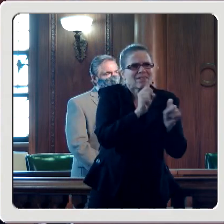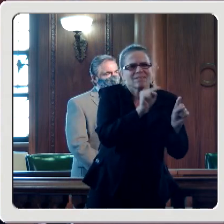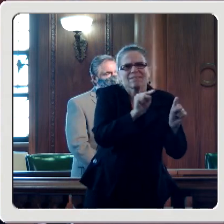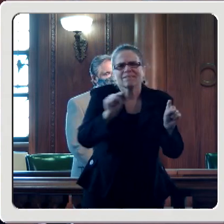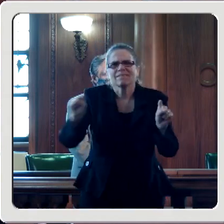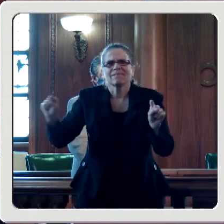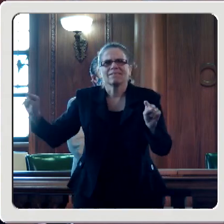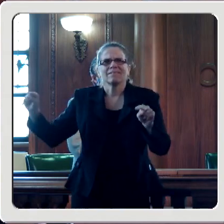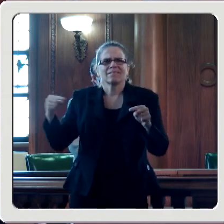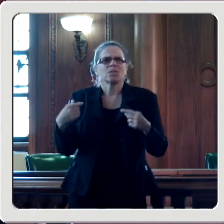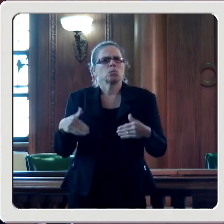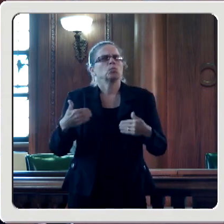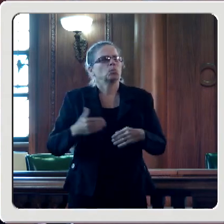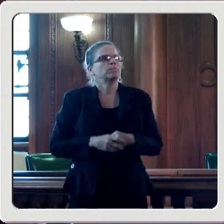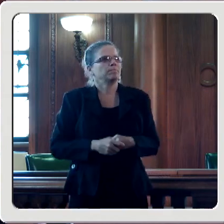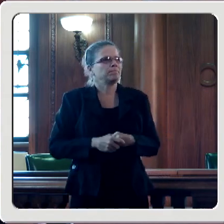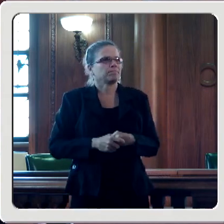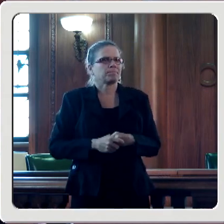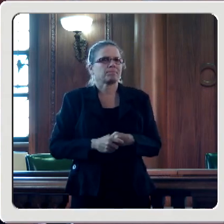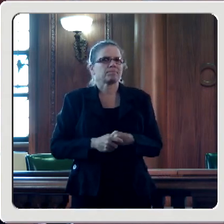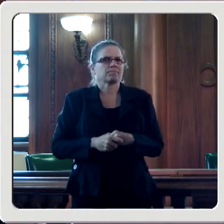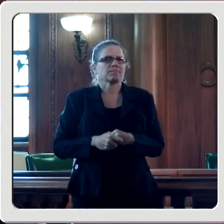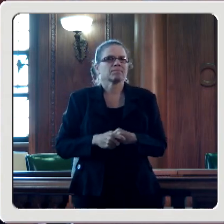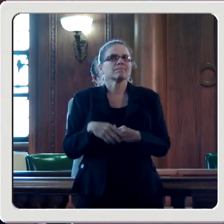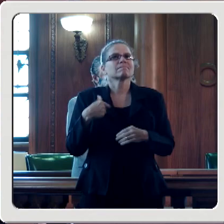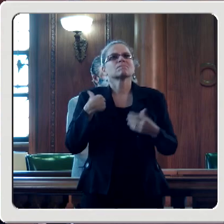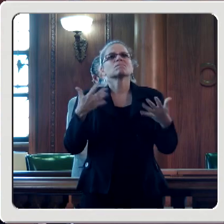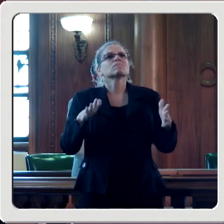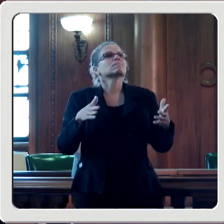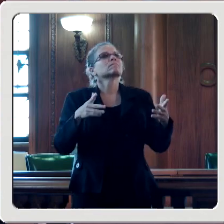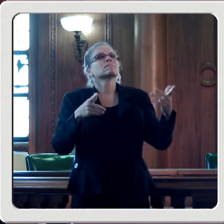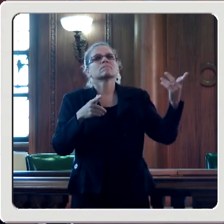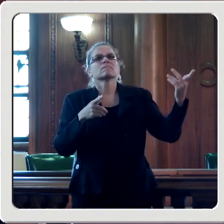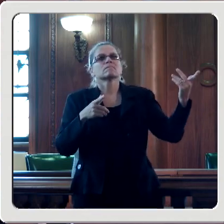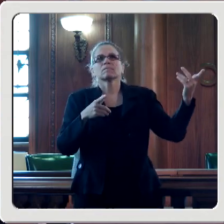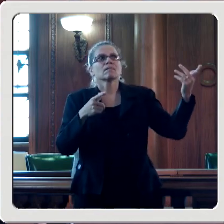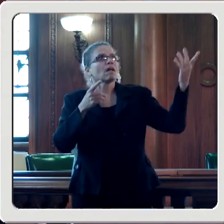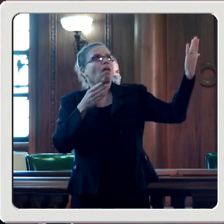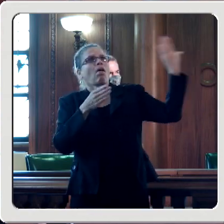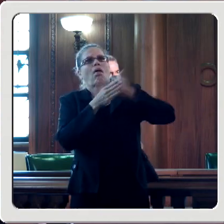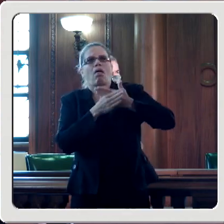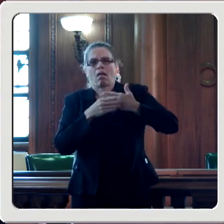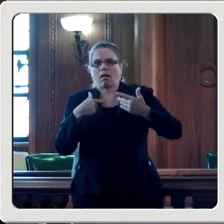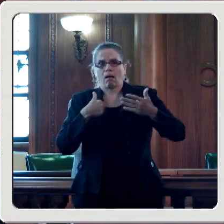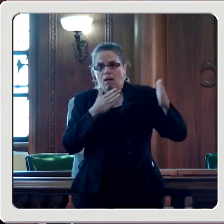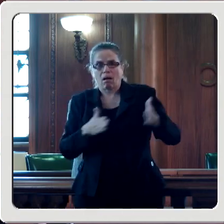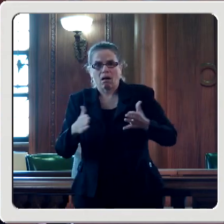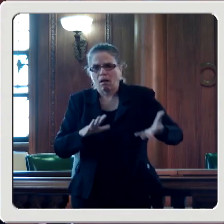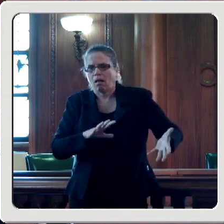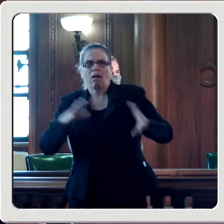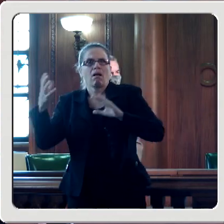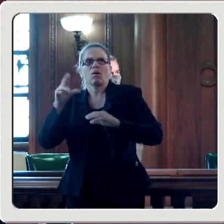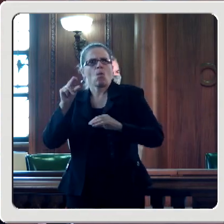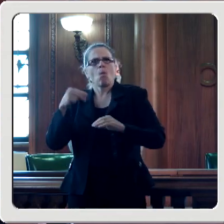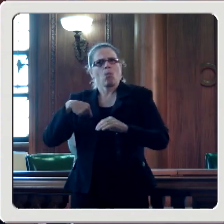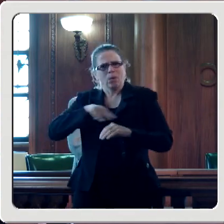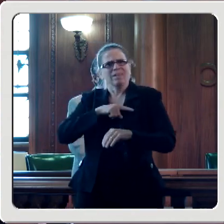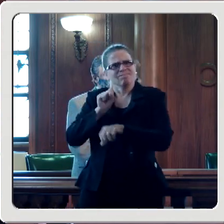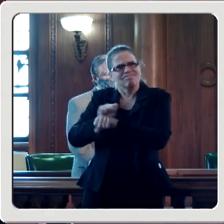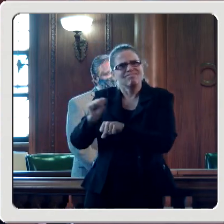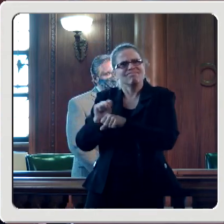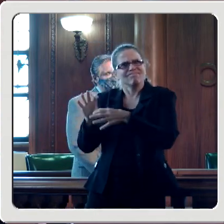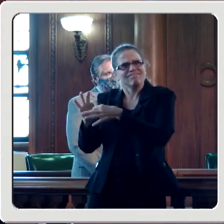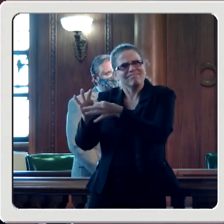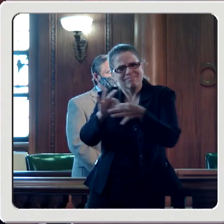do not stop our process because it's good public health. It's what we need to do